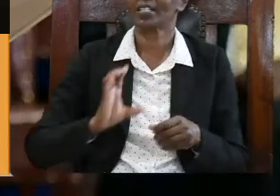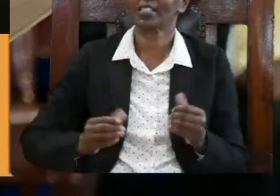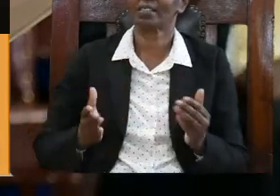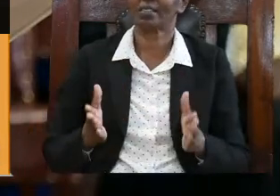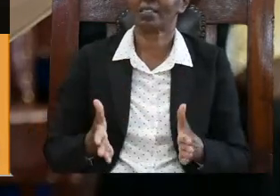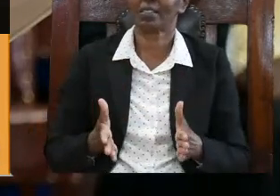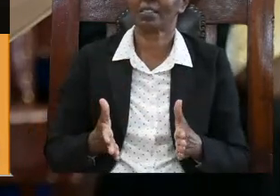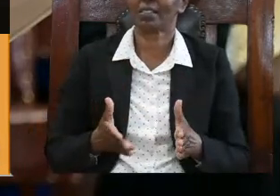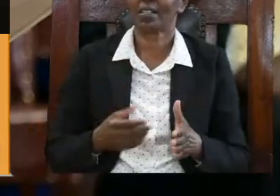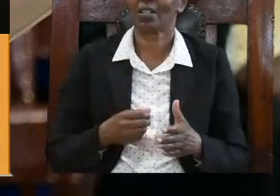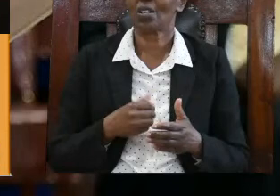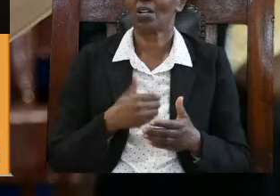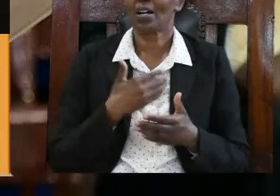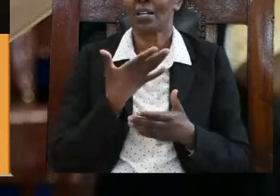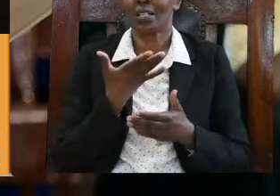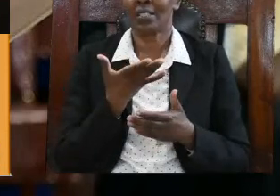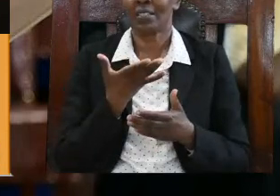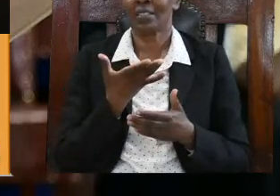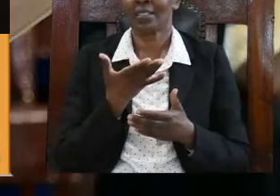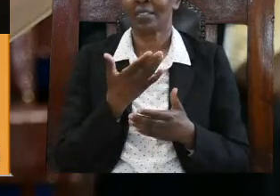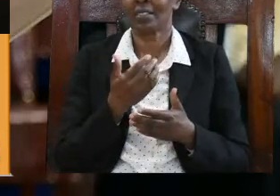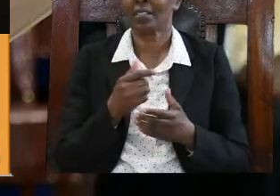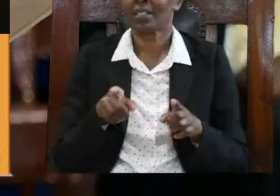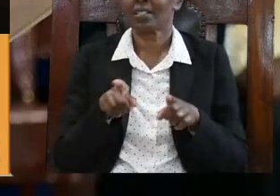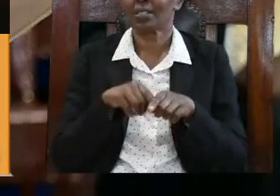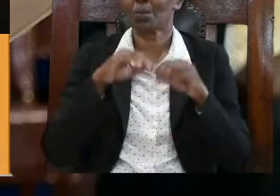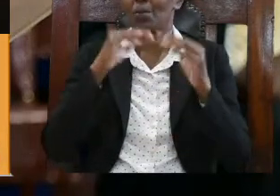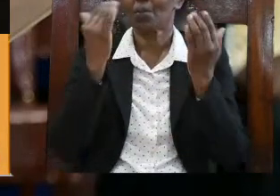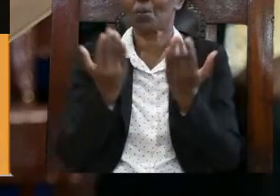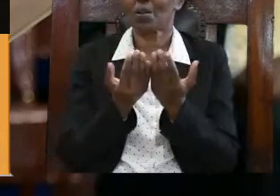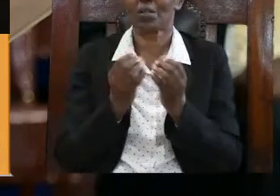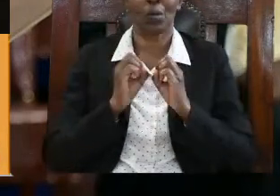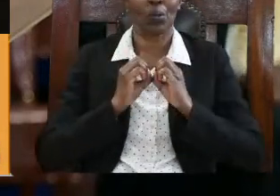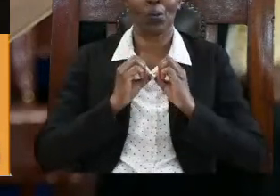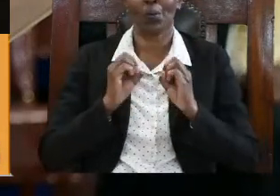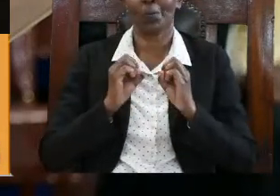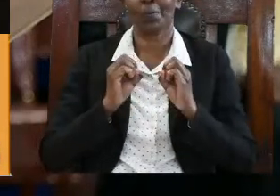to respond as the world responds.